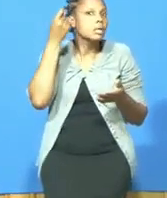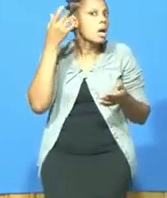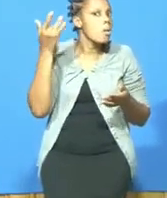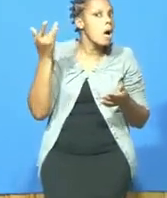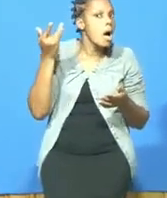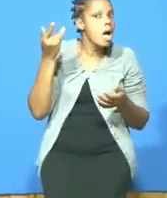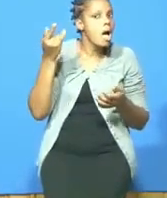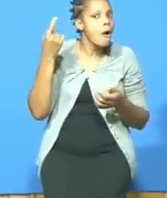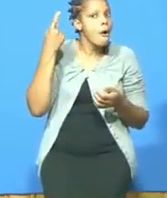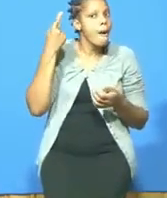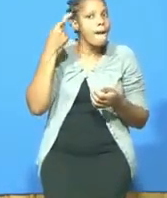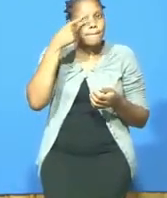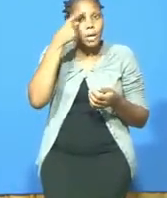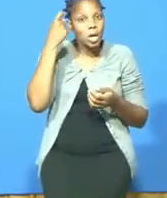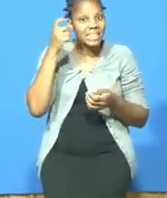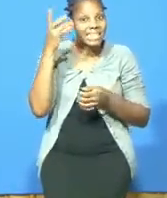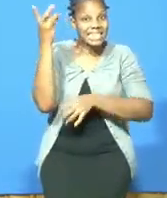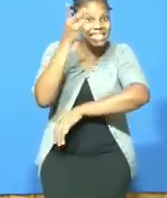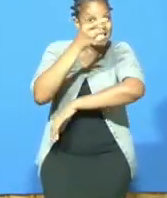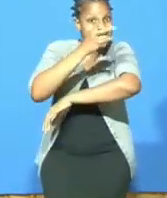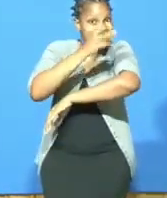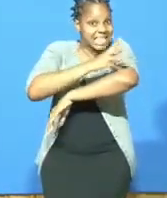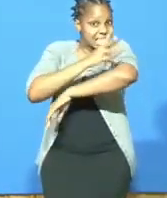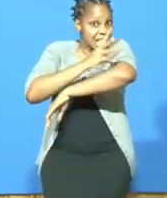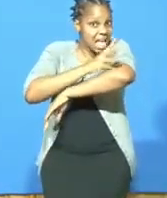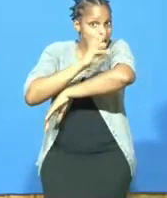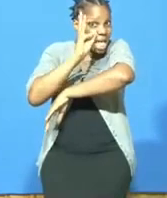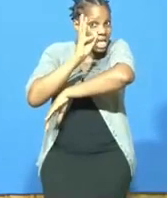in 6 days, the